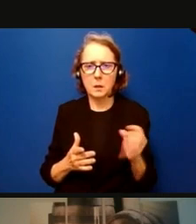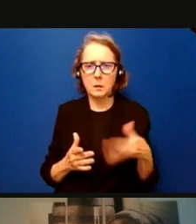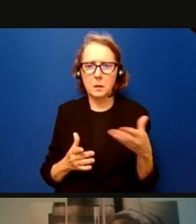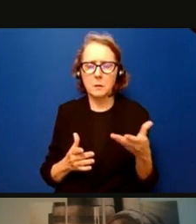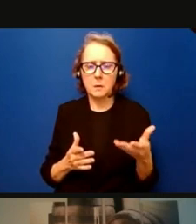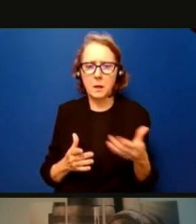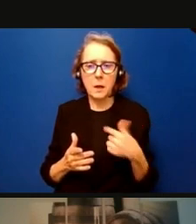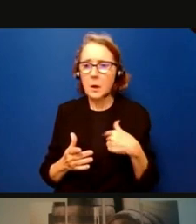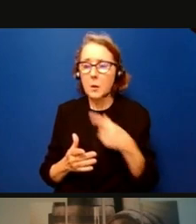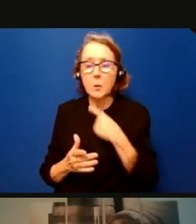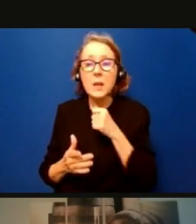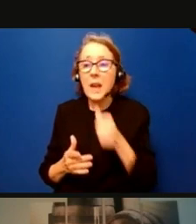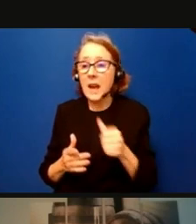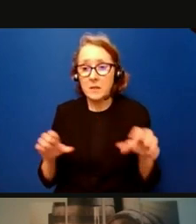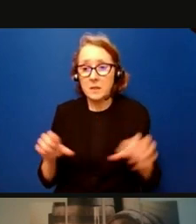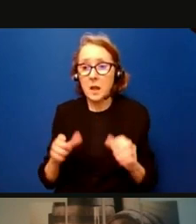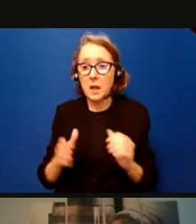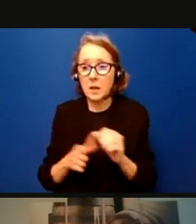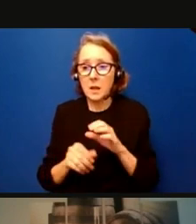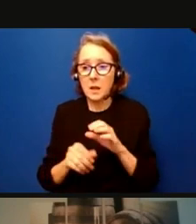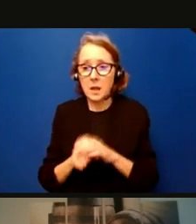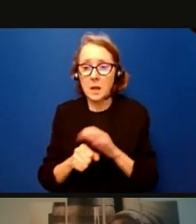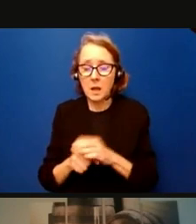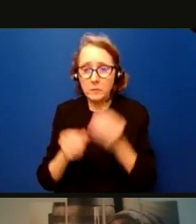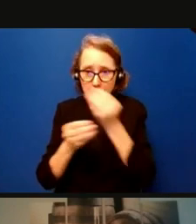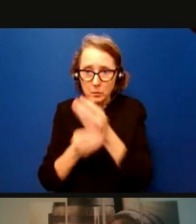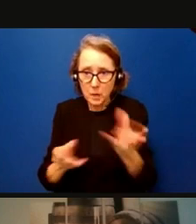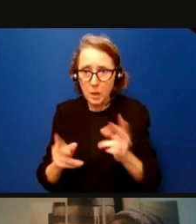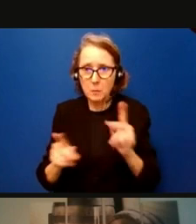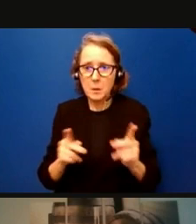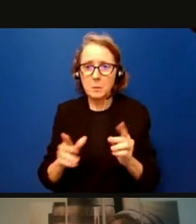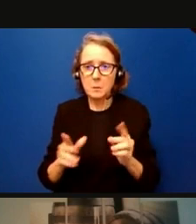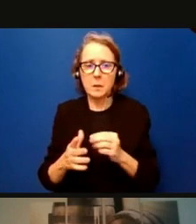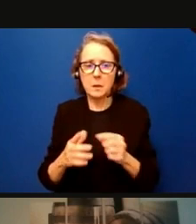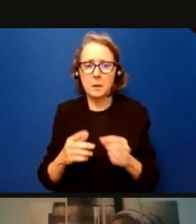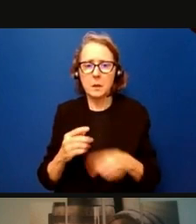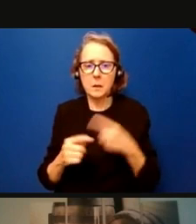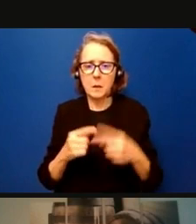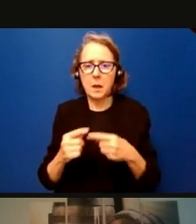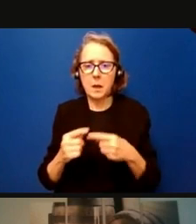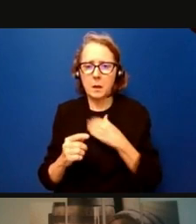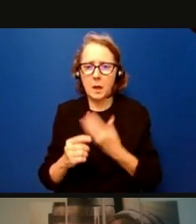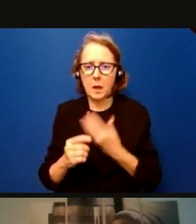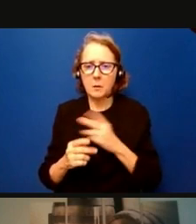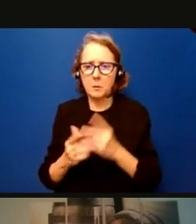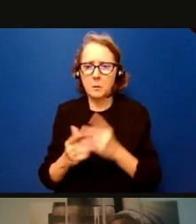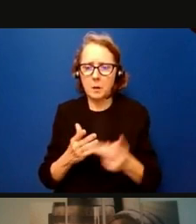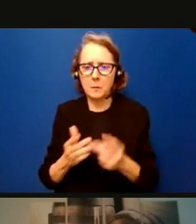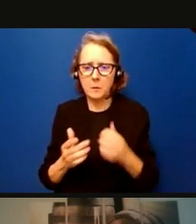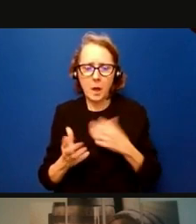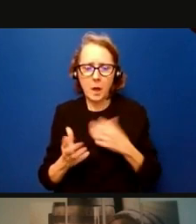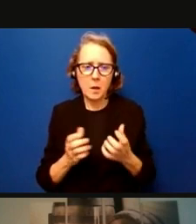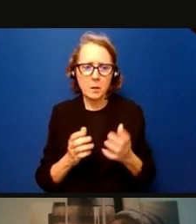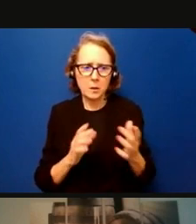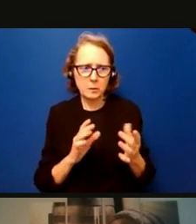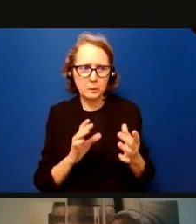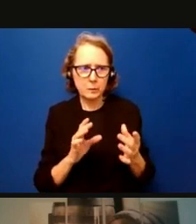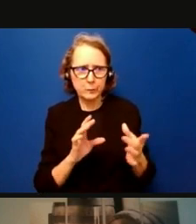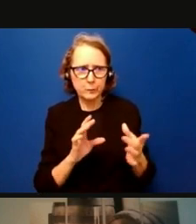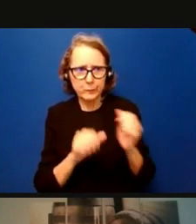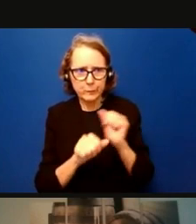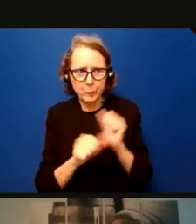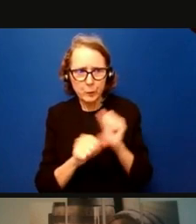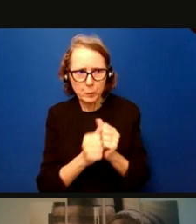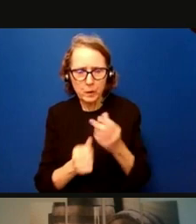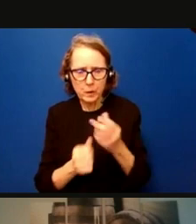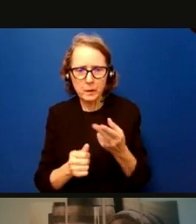we haven't done enough to make sure that people know about this program. And so that's something that I want to work with the haulers, either putting something on